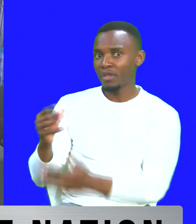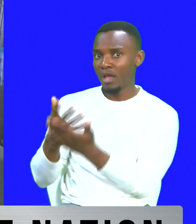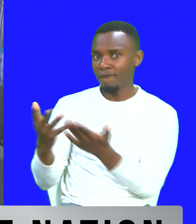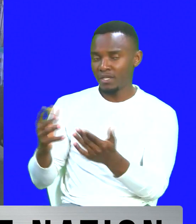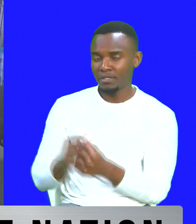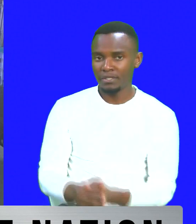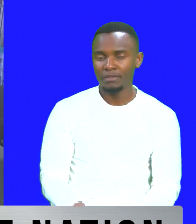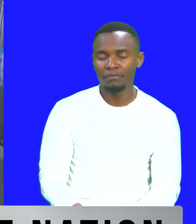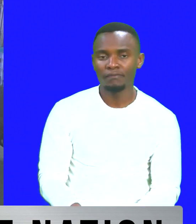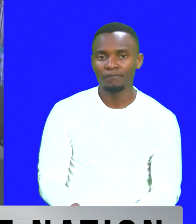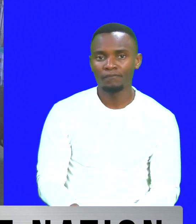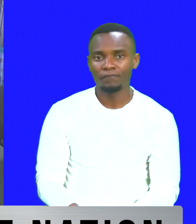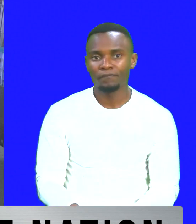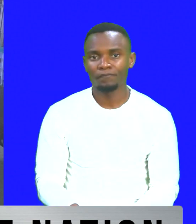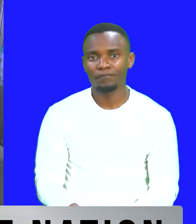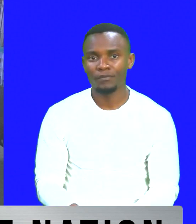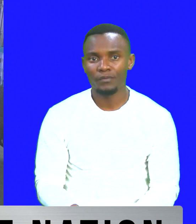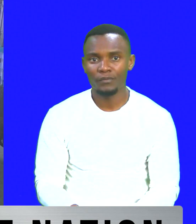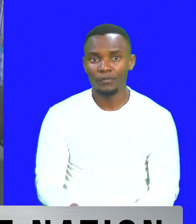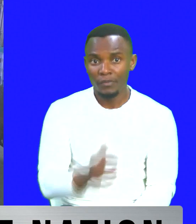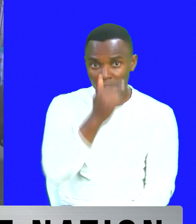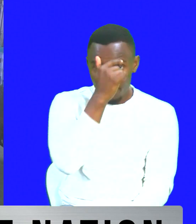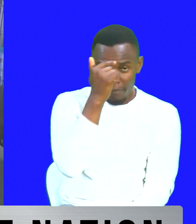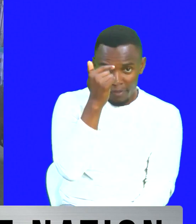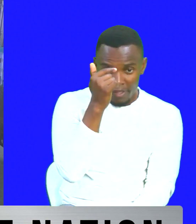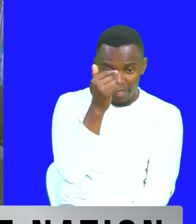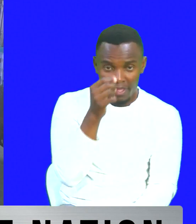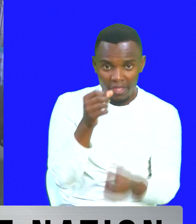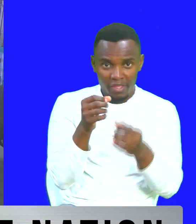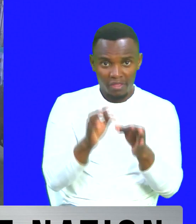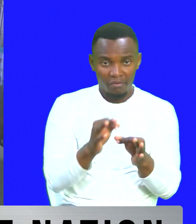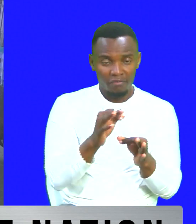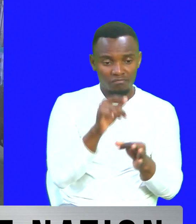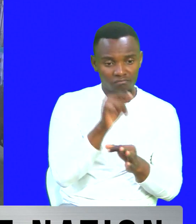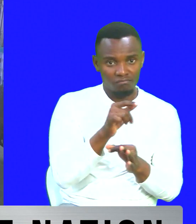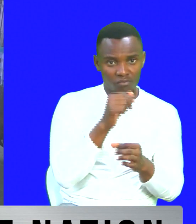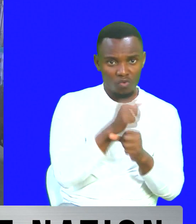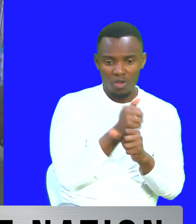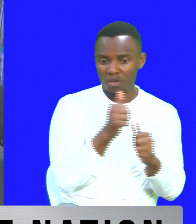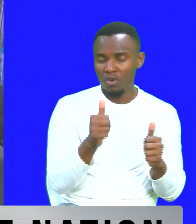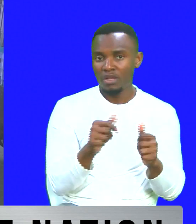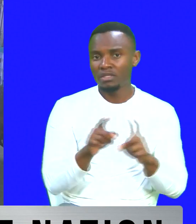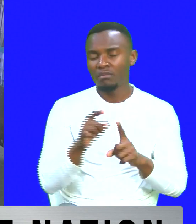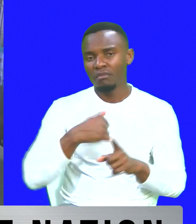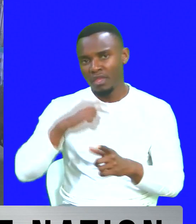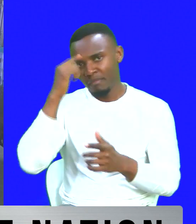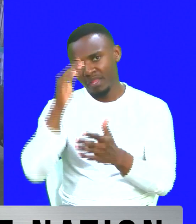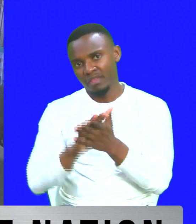Well, Jonah, since that person was a performer, I also believe that I have seen